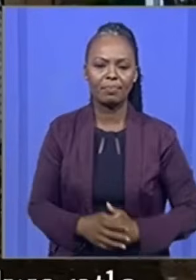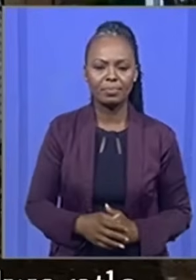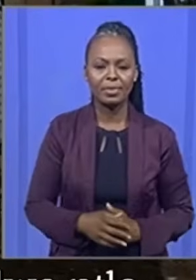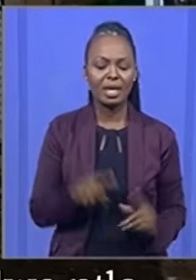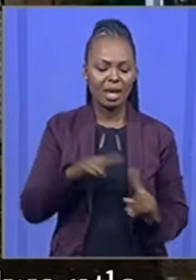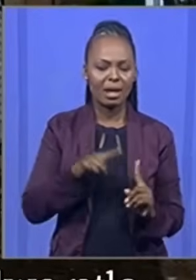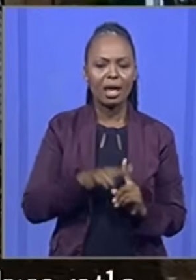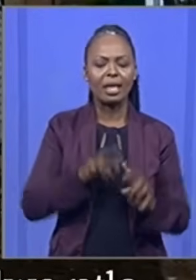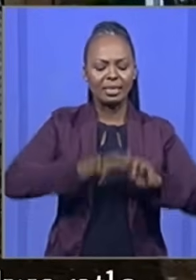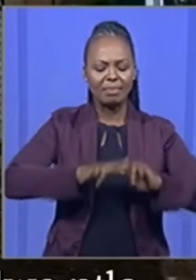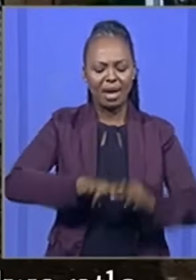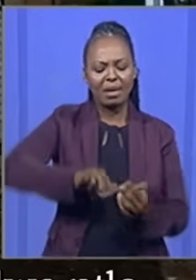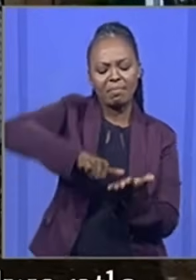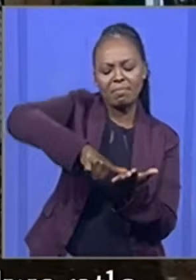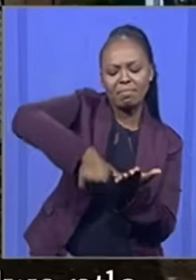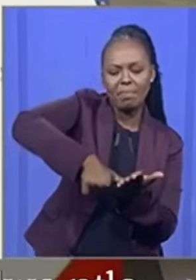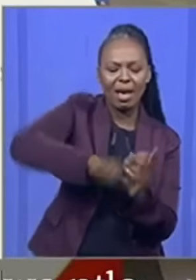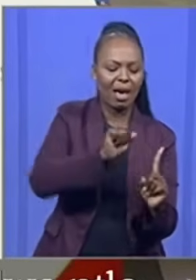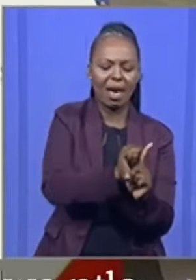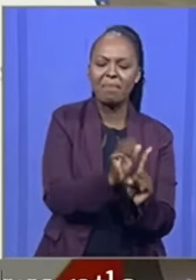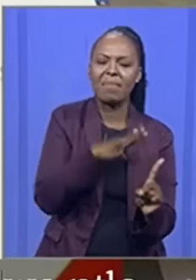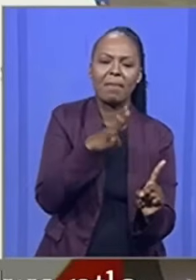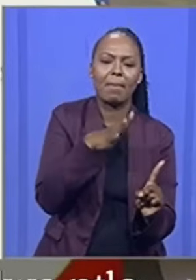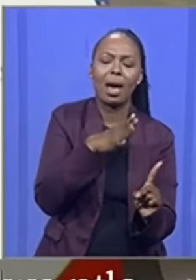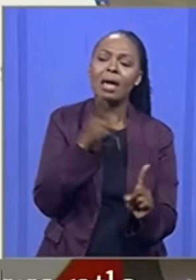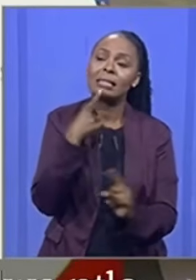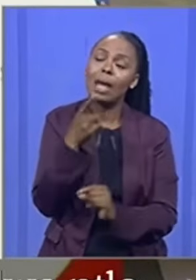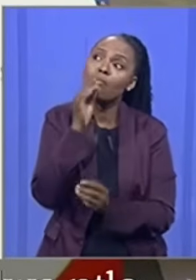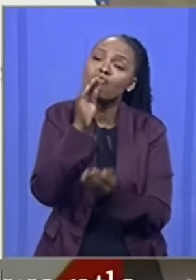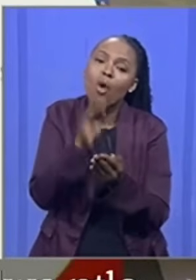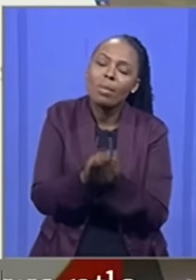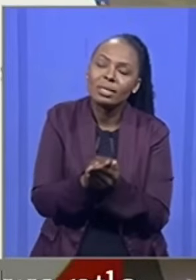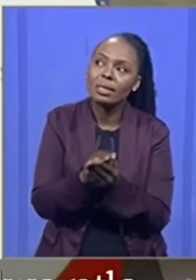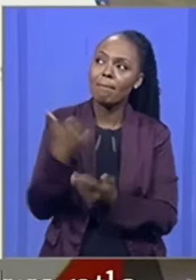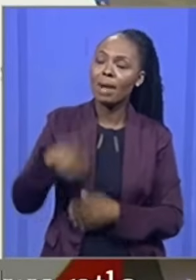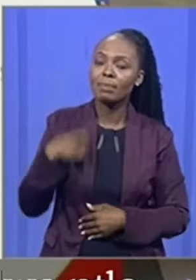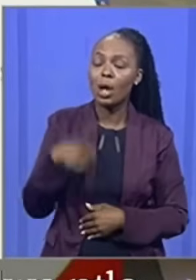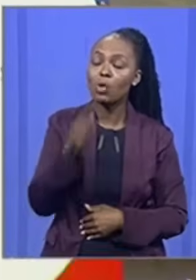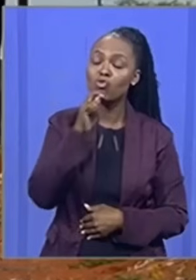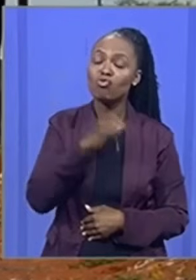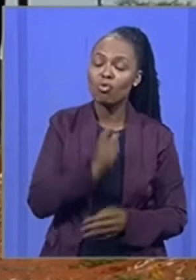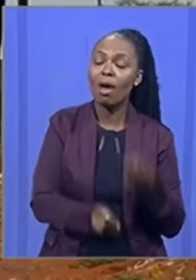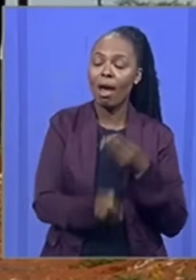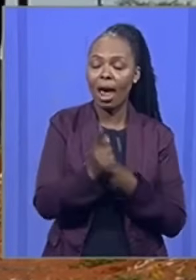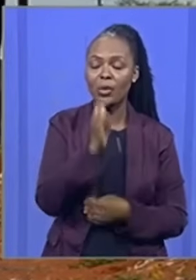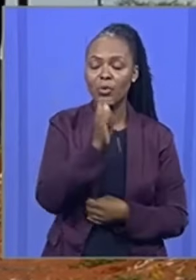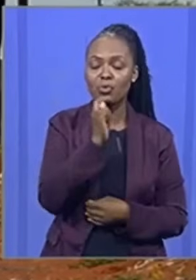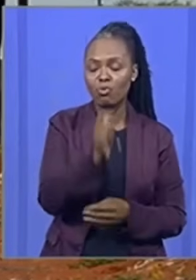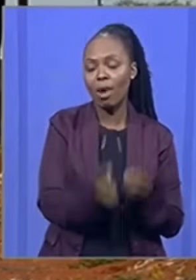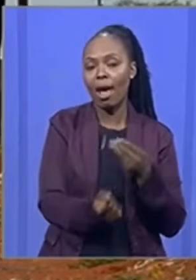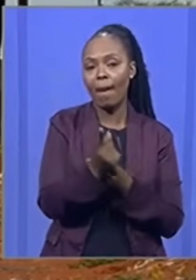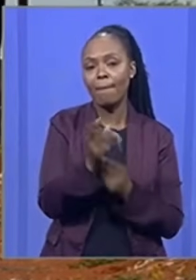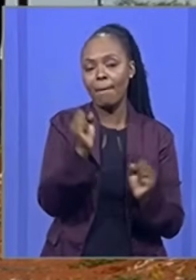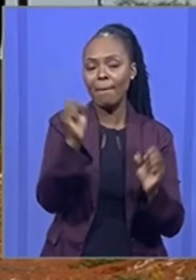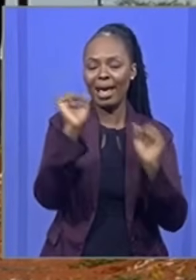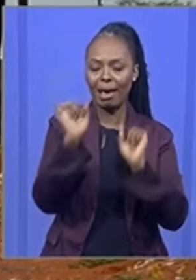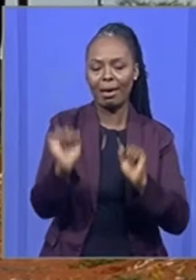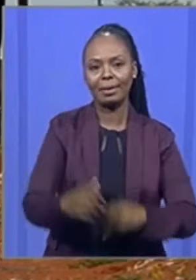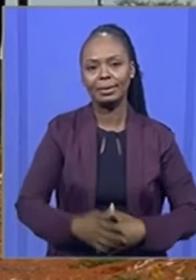a bogodi a re o tshepa gore ditshepiso tsa masepala di tla fetoga nnete. Tebogo Msimanga, dikgang